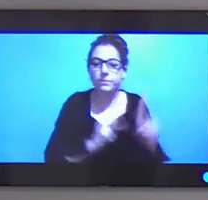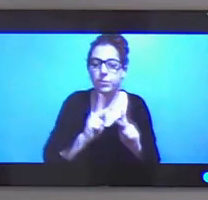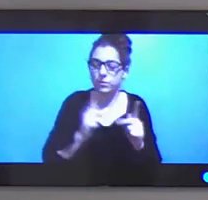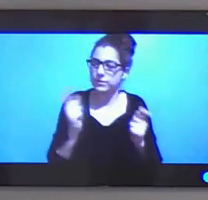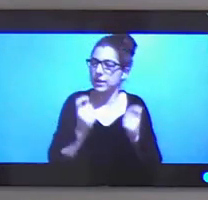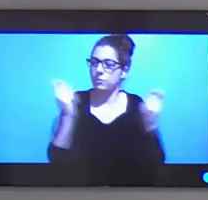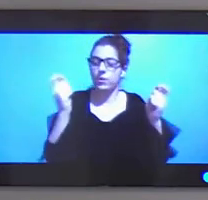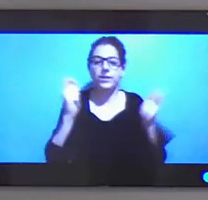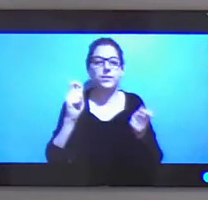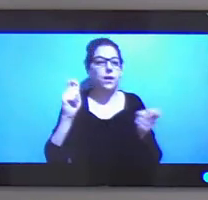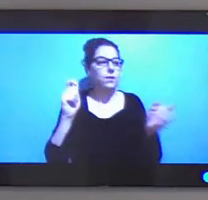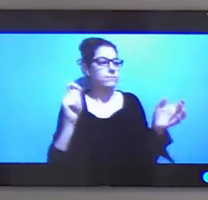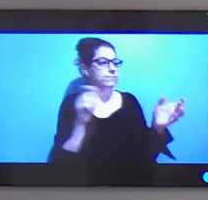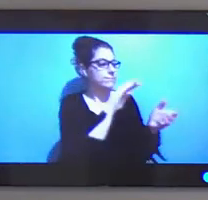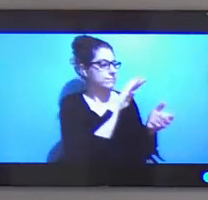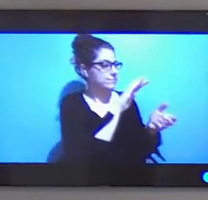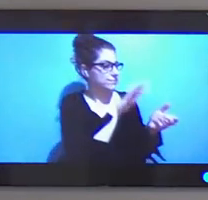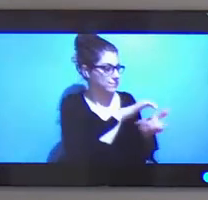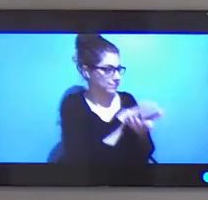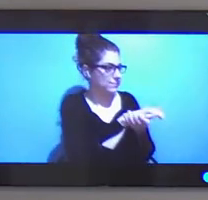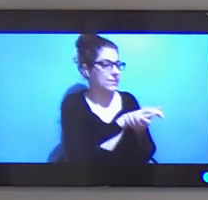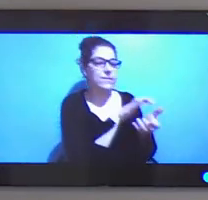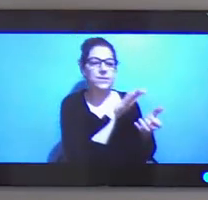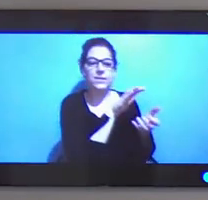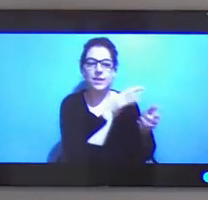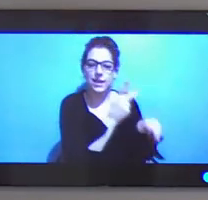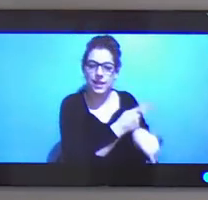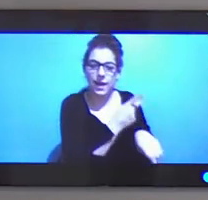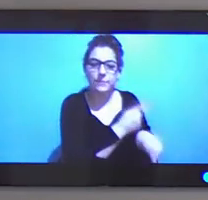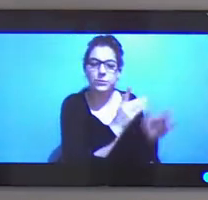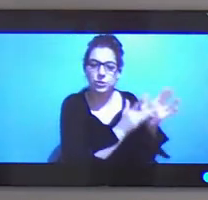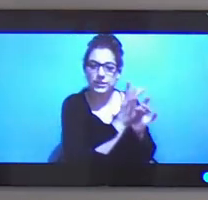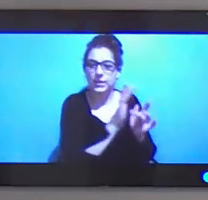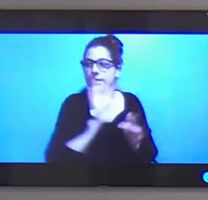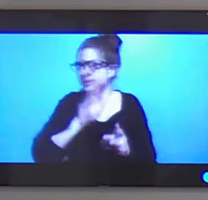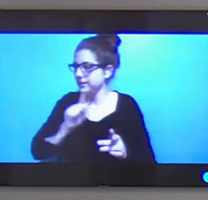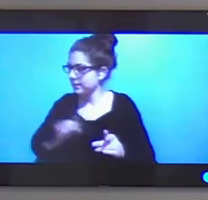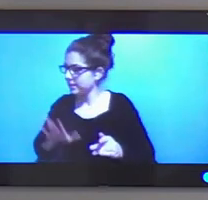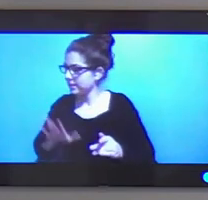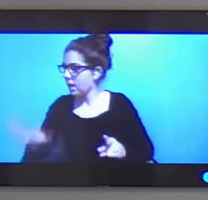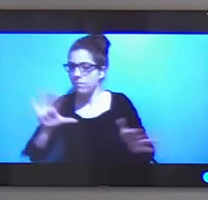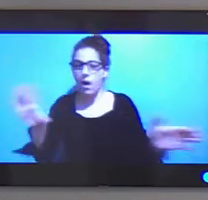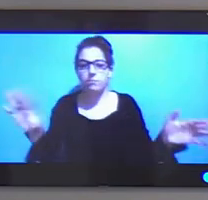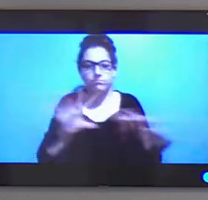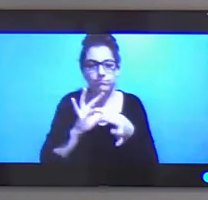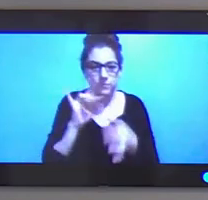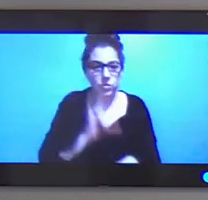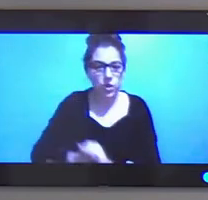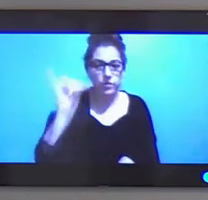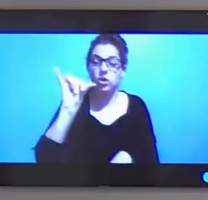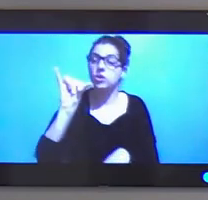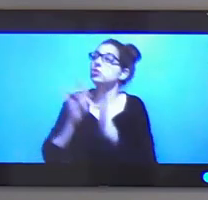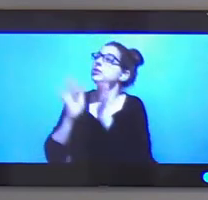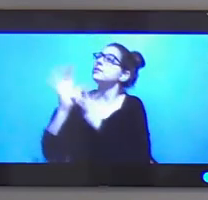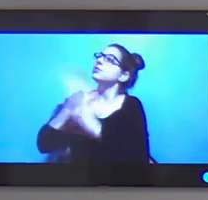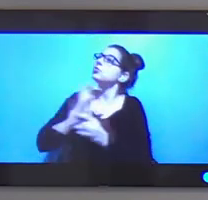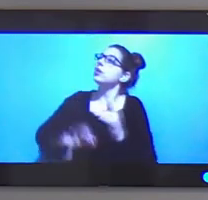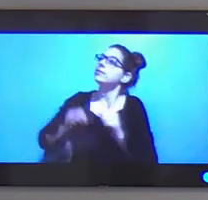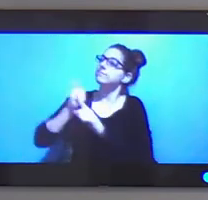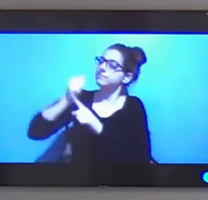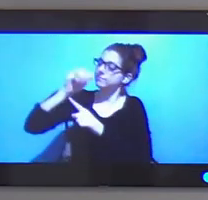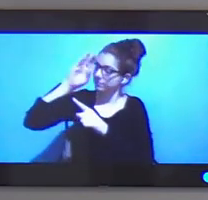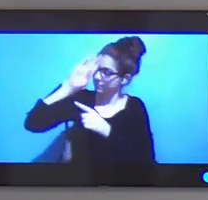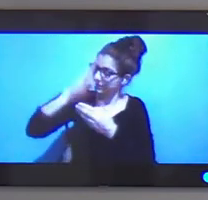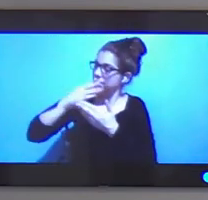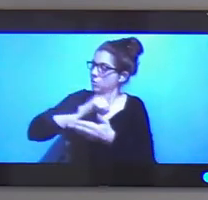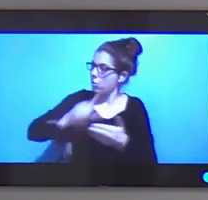of the Lamb in his kingdom, which has no end. Through Jesus Christ, your Son, our Lord, who lives and reigns with you in the Holy Spirit, one God,